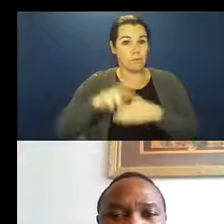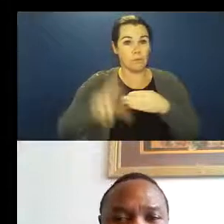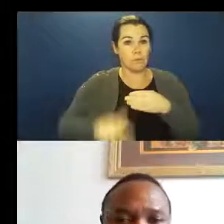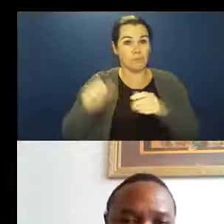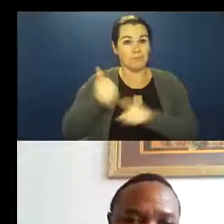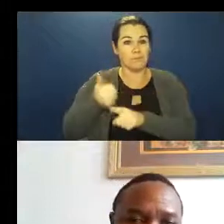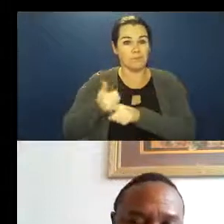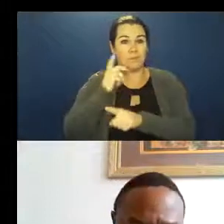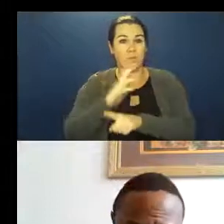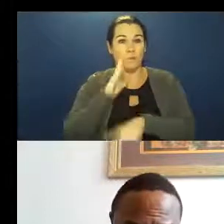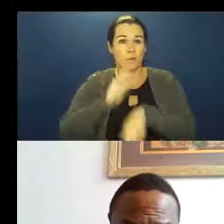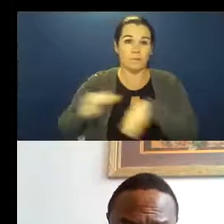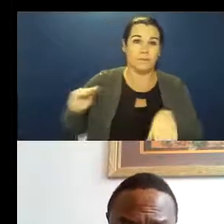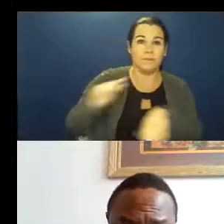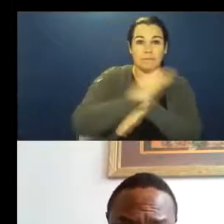inform,